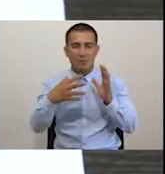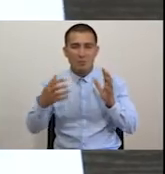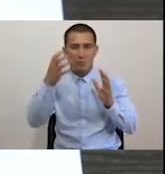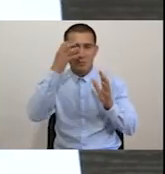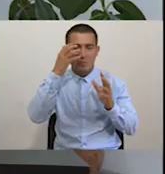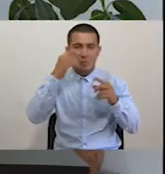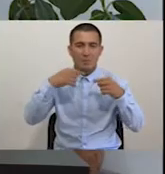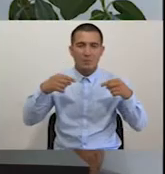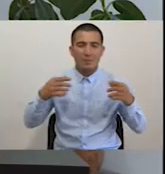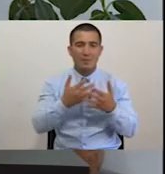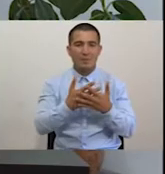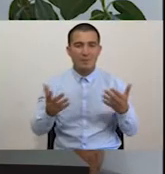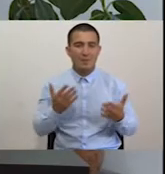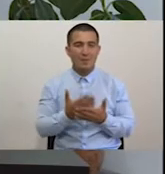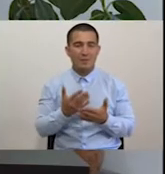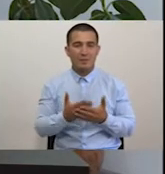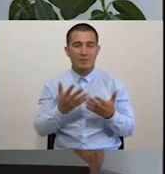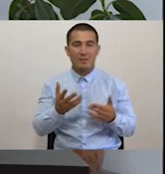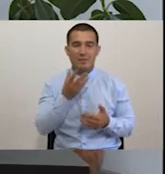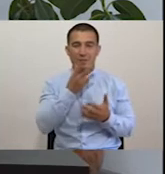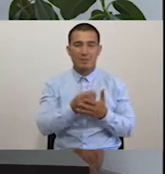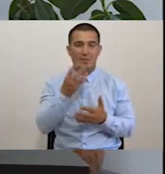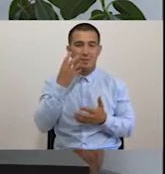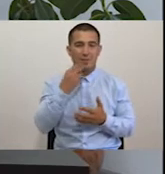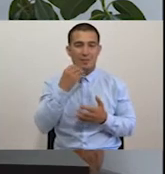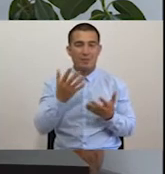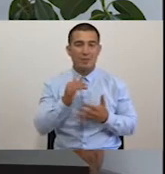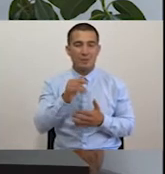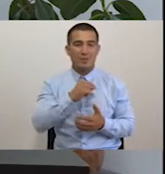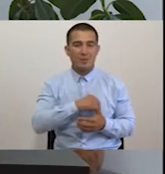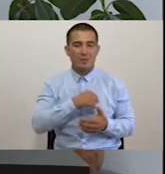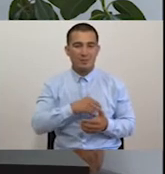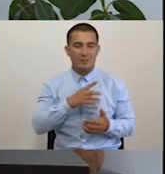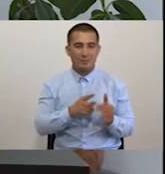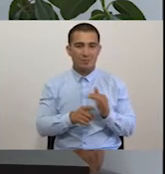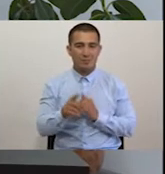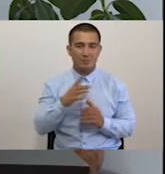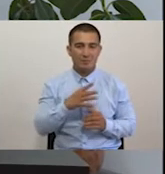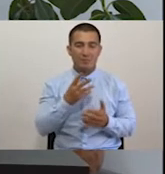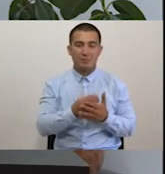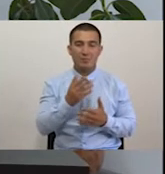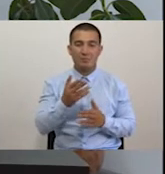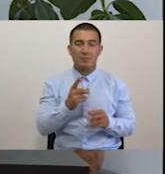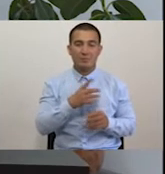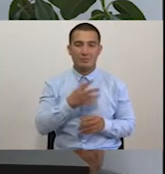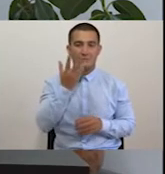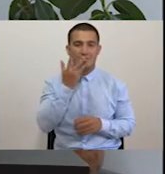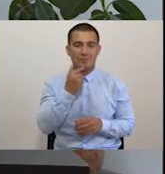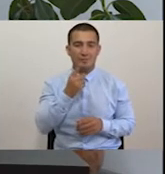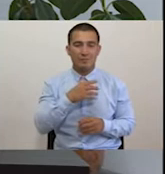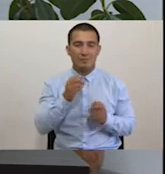Mana aziz o'quvchilar, olmamizning chizgilarini tushirib oldik. Ana endi birin-ketinlikda unga rang berishni